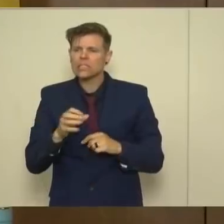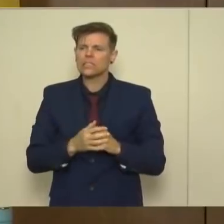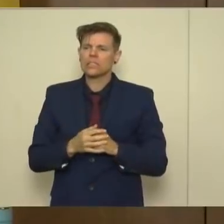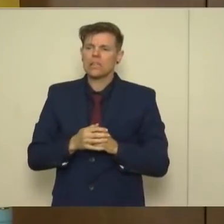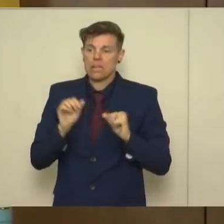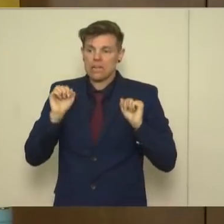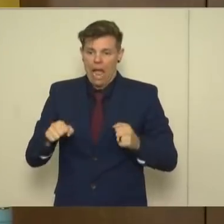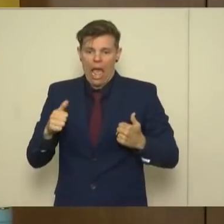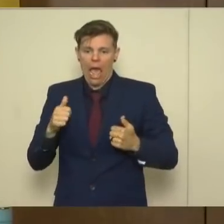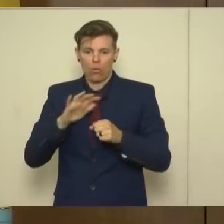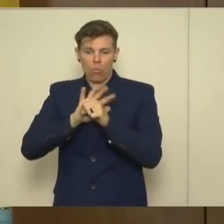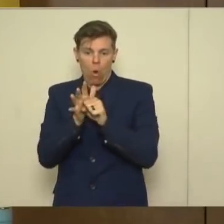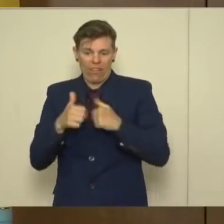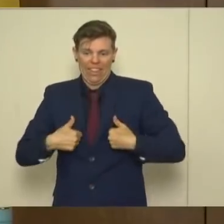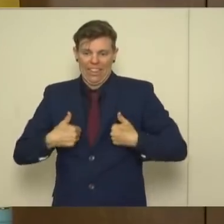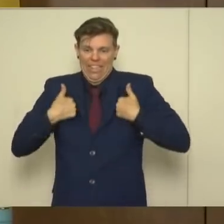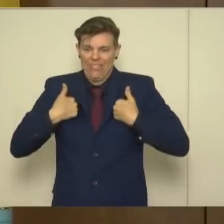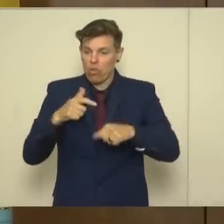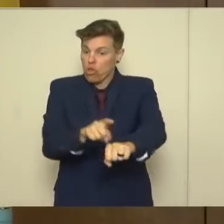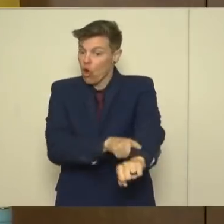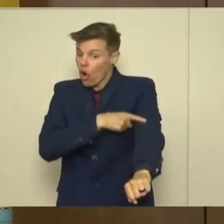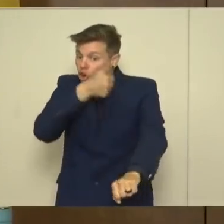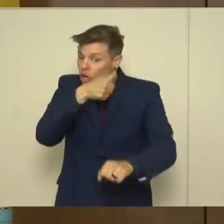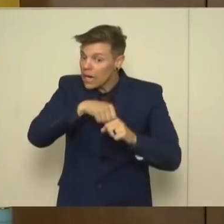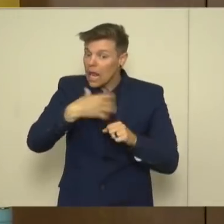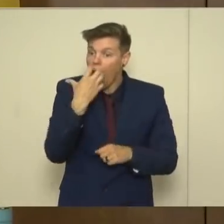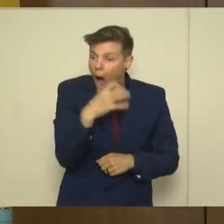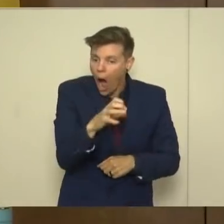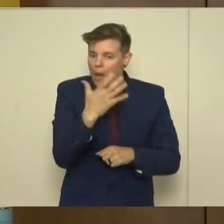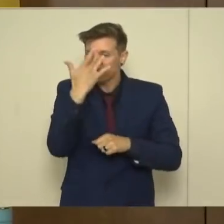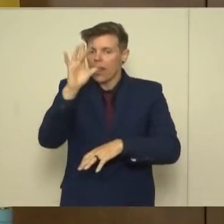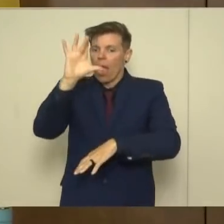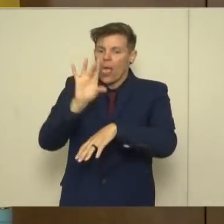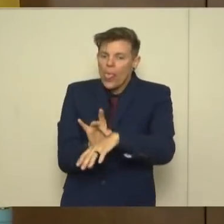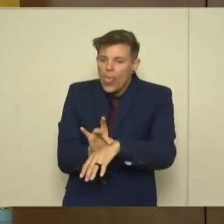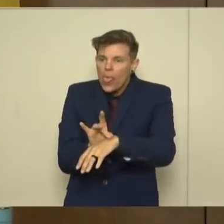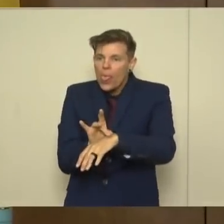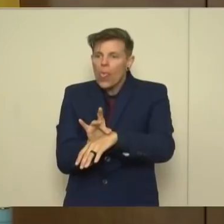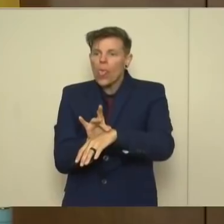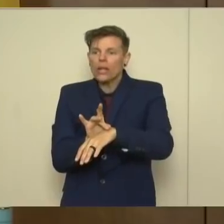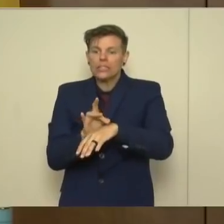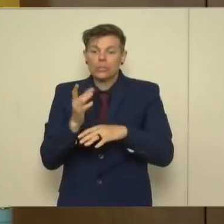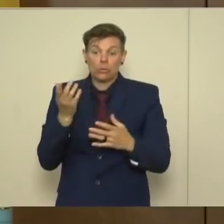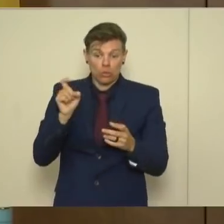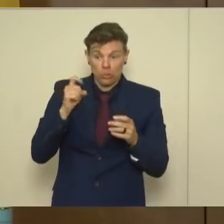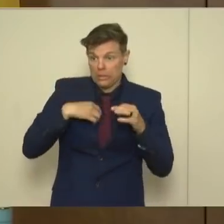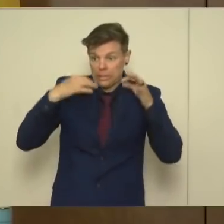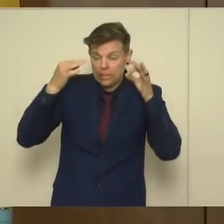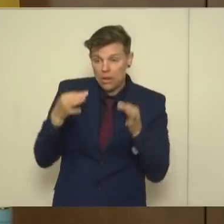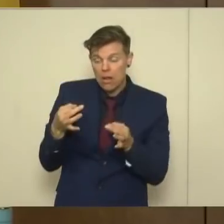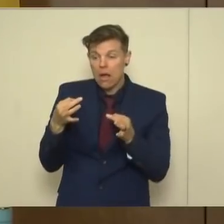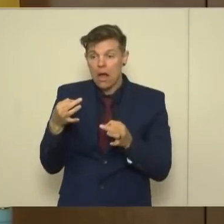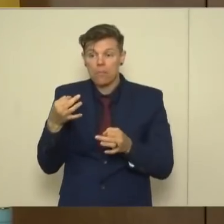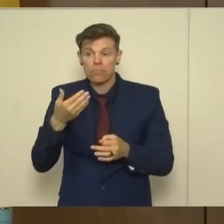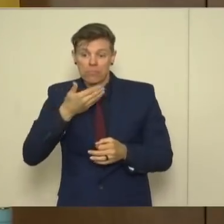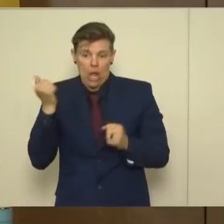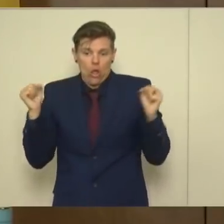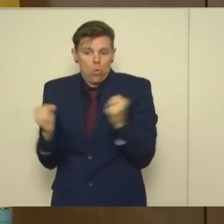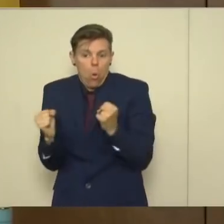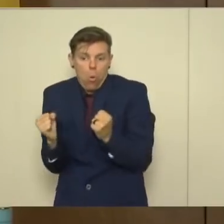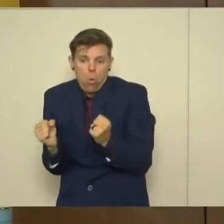longer, as an example, on surfaces. Then there was sort of, so that we should expect better results potentially in the winter